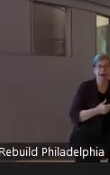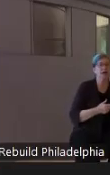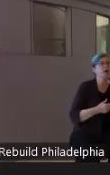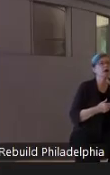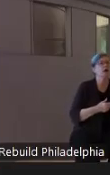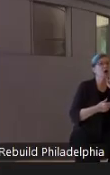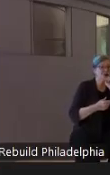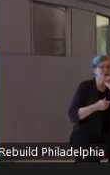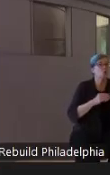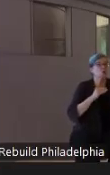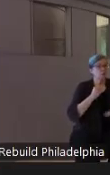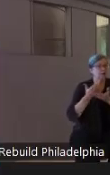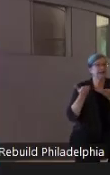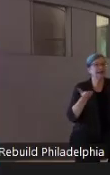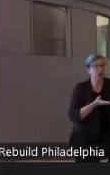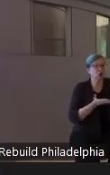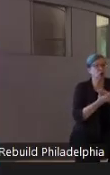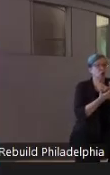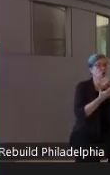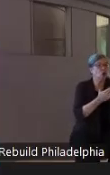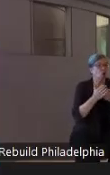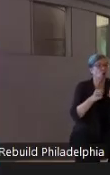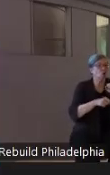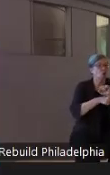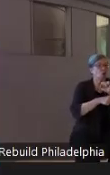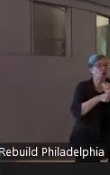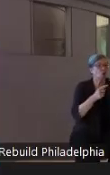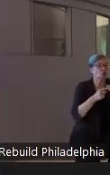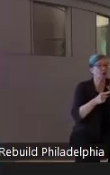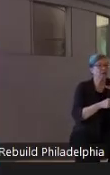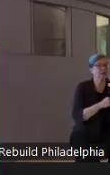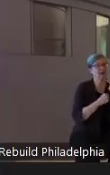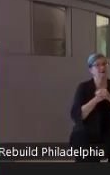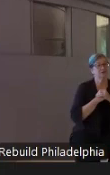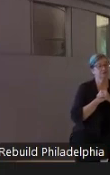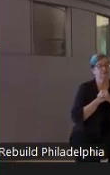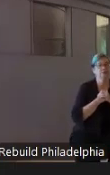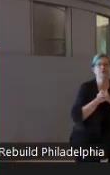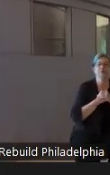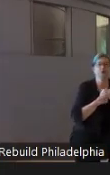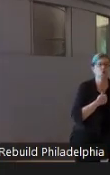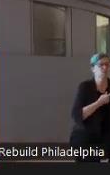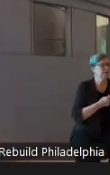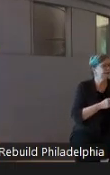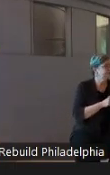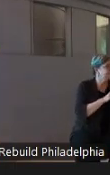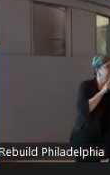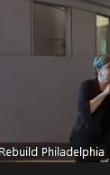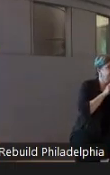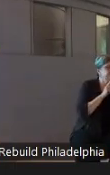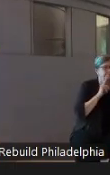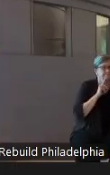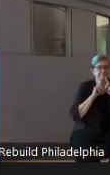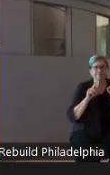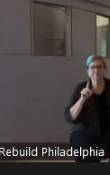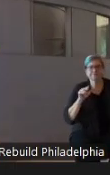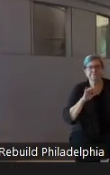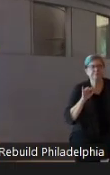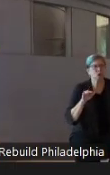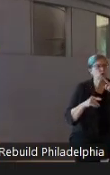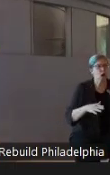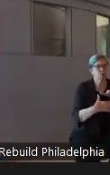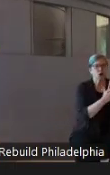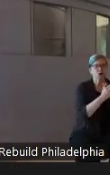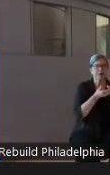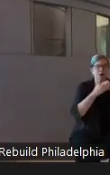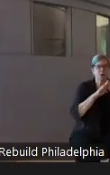new artwork to Carousel House. And we've already been talking to people about it. We approached the